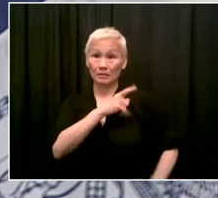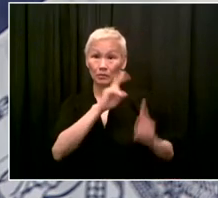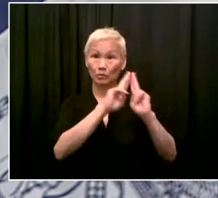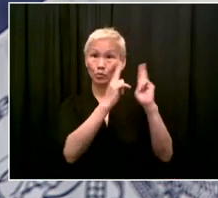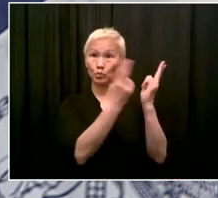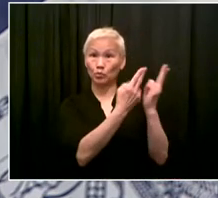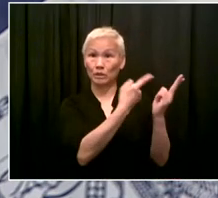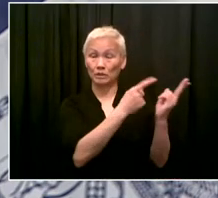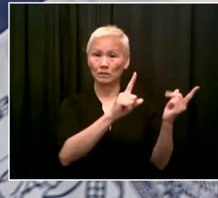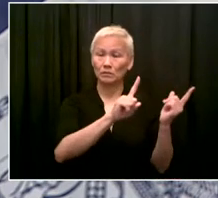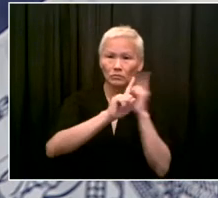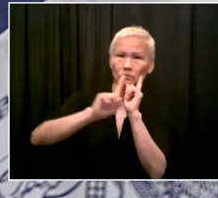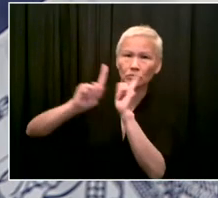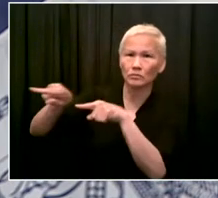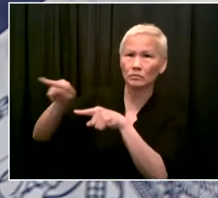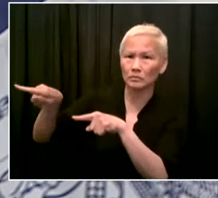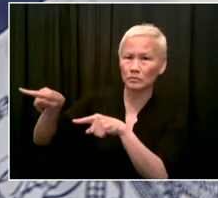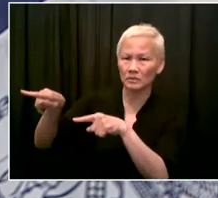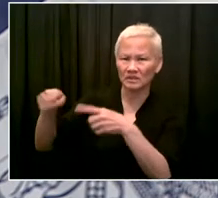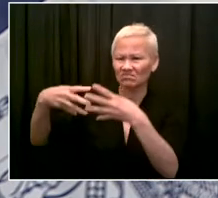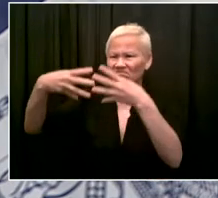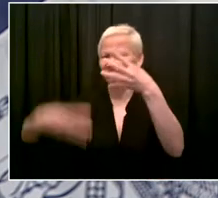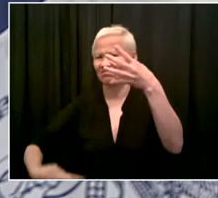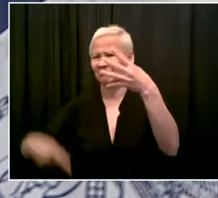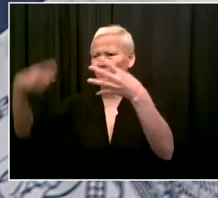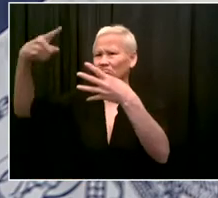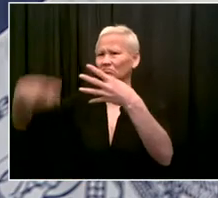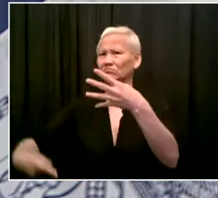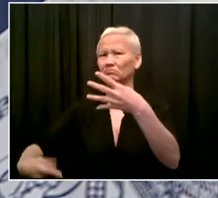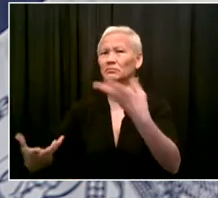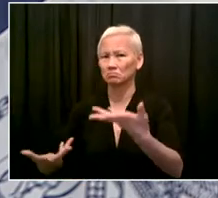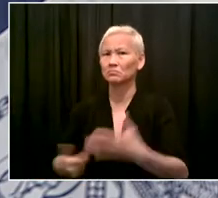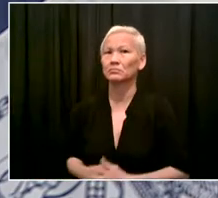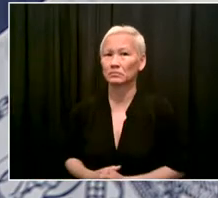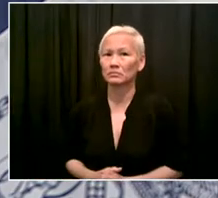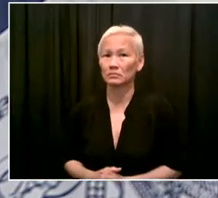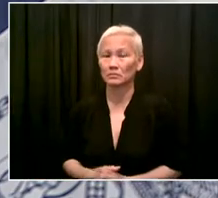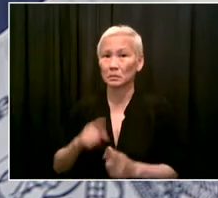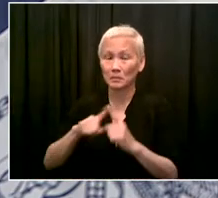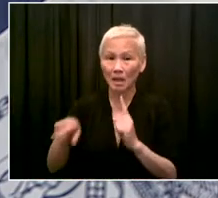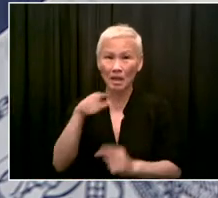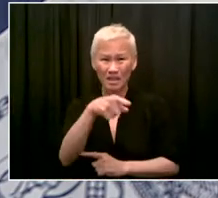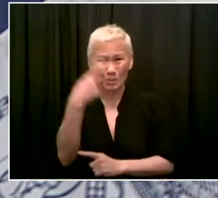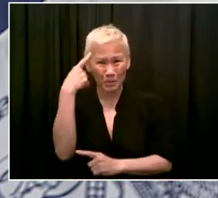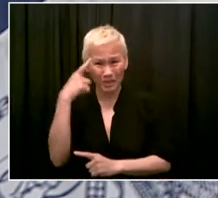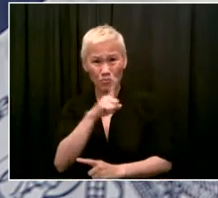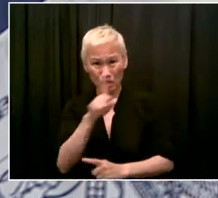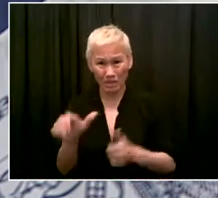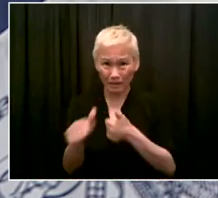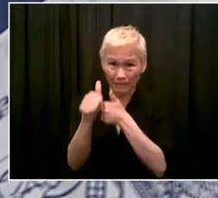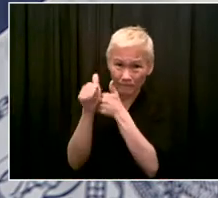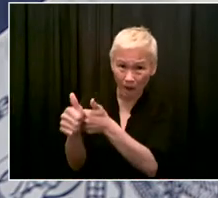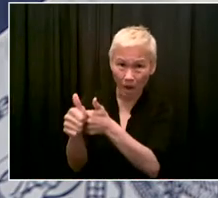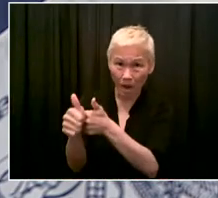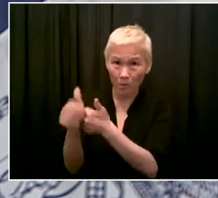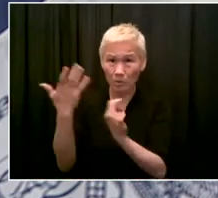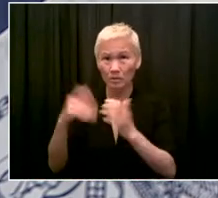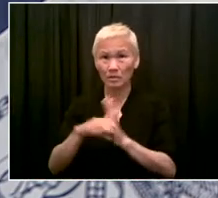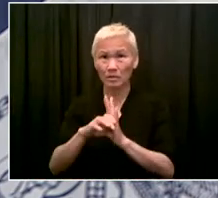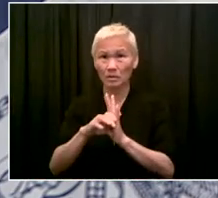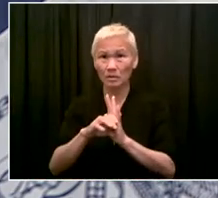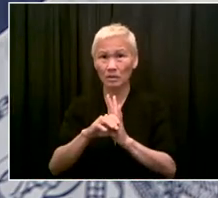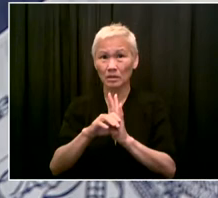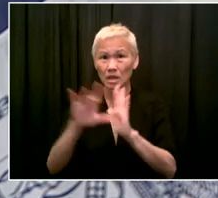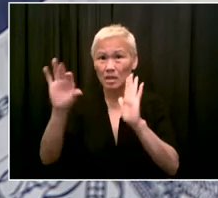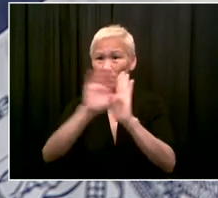lawsuit was brought in good faith by those police unions. I'm not going to get into motivation. I want to get into next steps. I mean, the court has spoken.